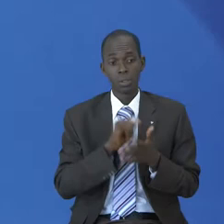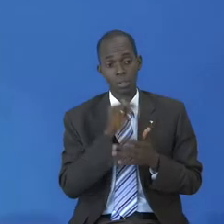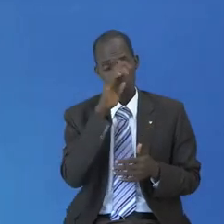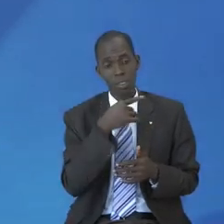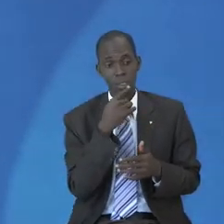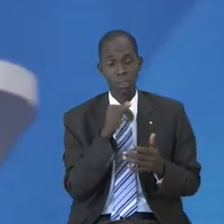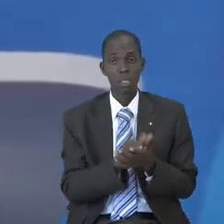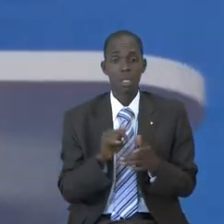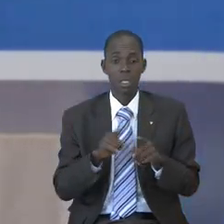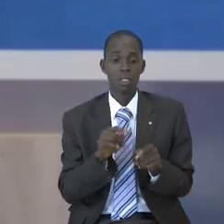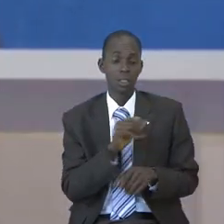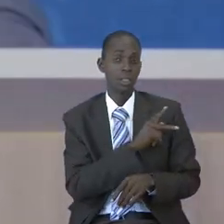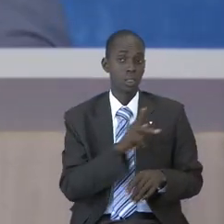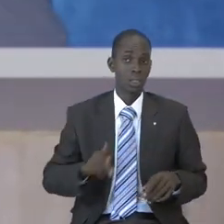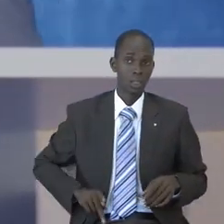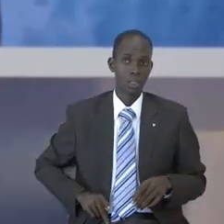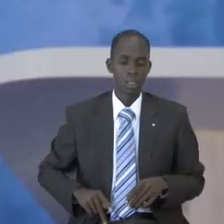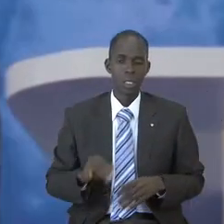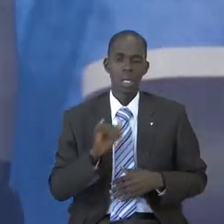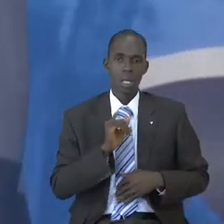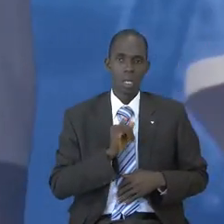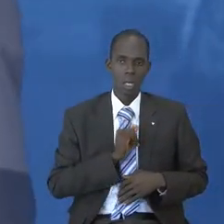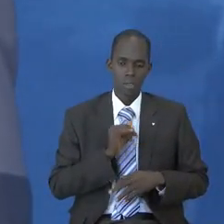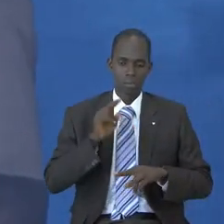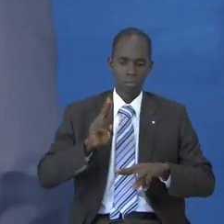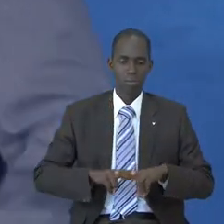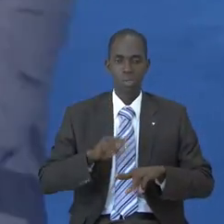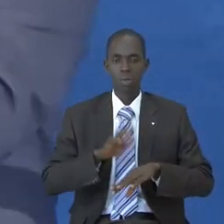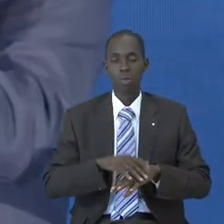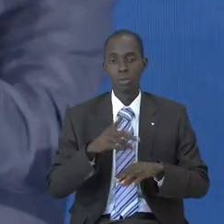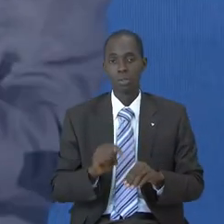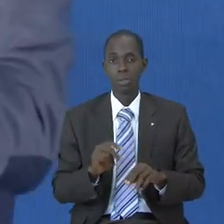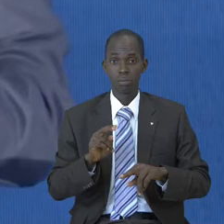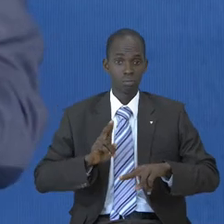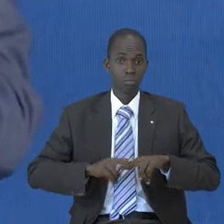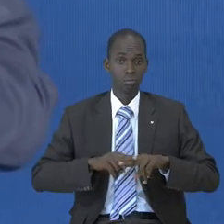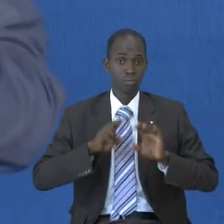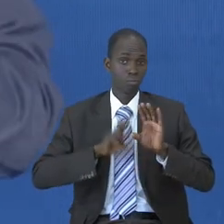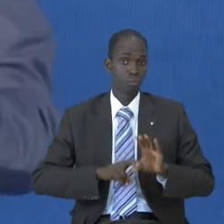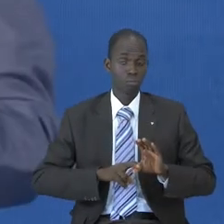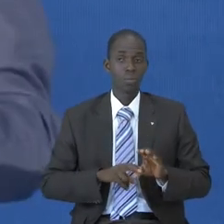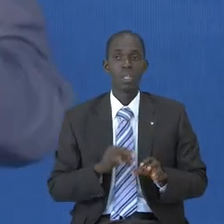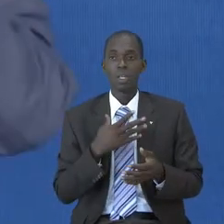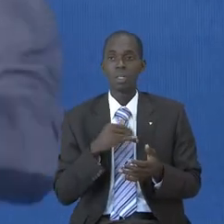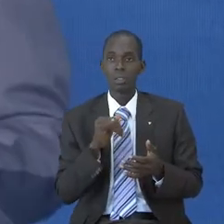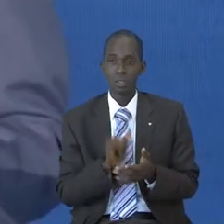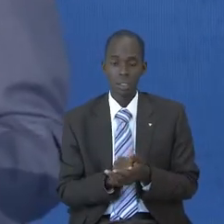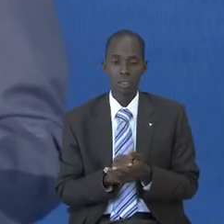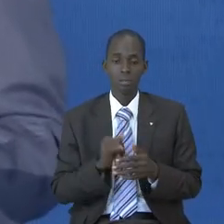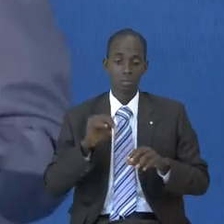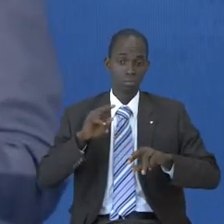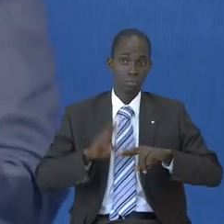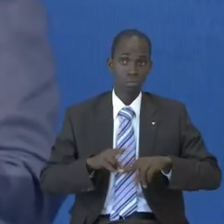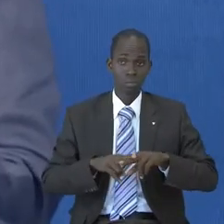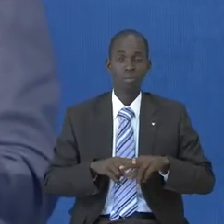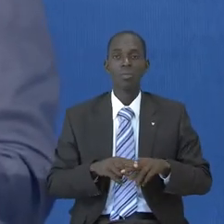a king, I sit on the throne. And that throne is the royal court.